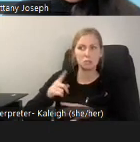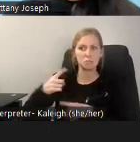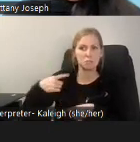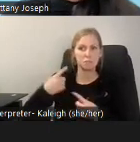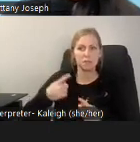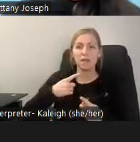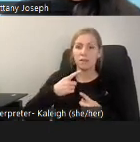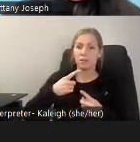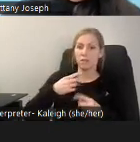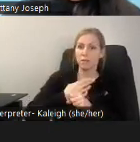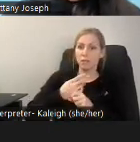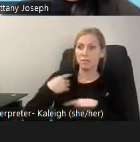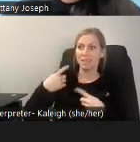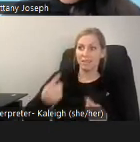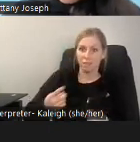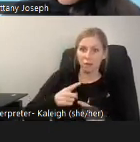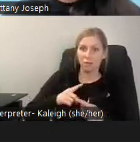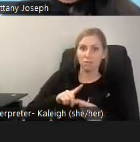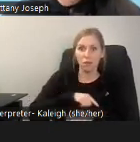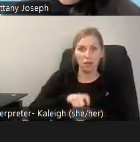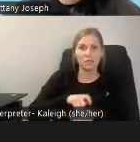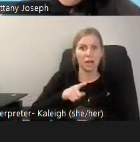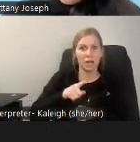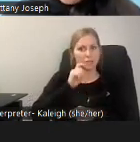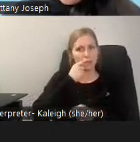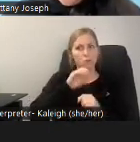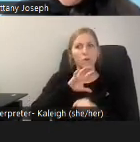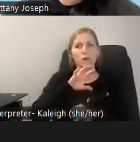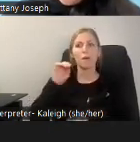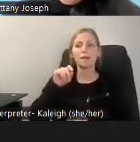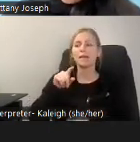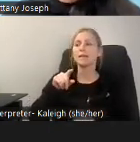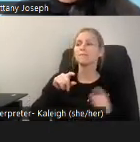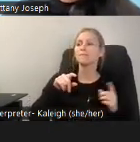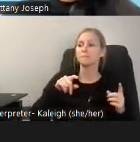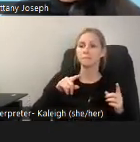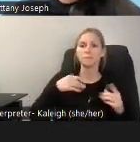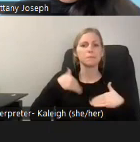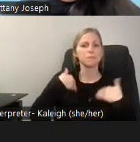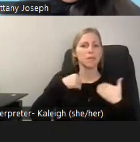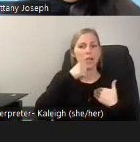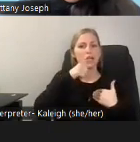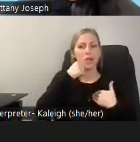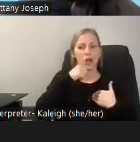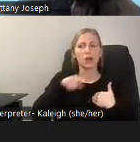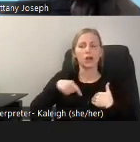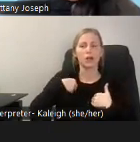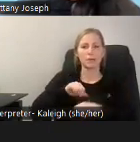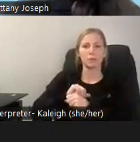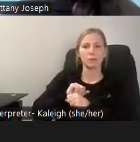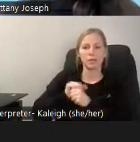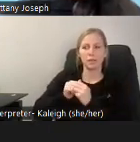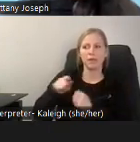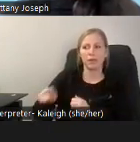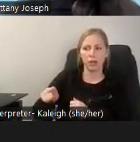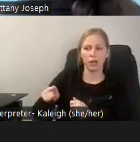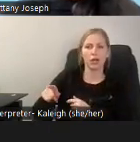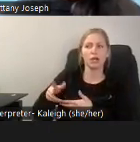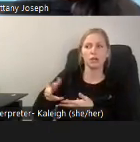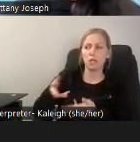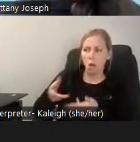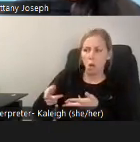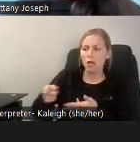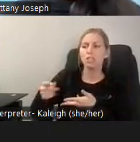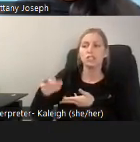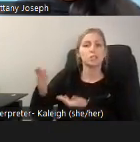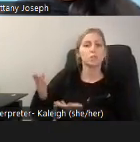while. It was actually recommended by a young girl that I was working with, and it's one